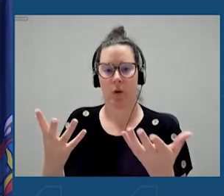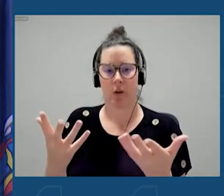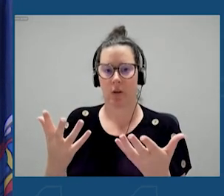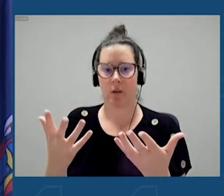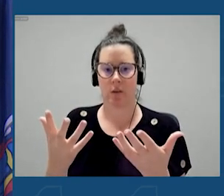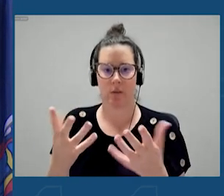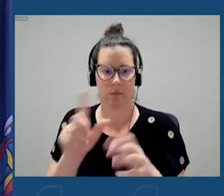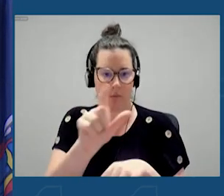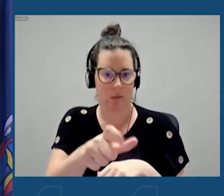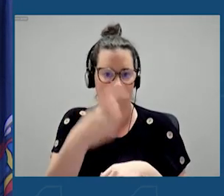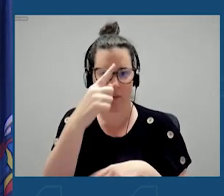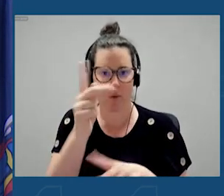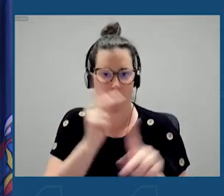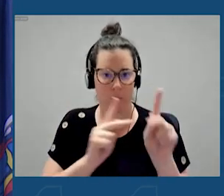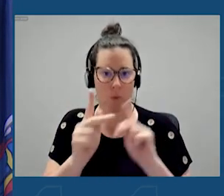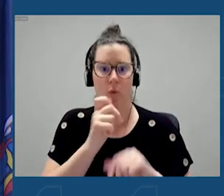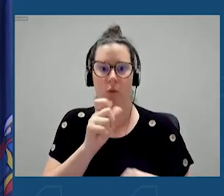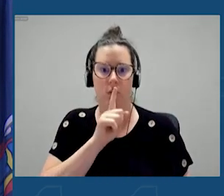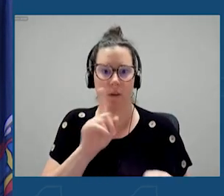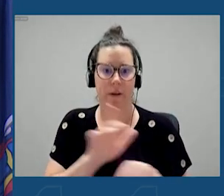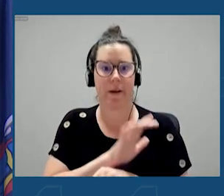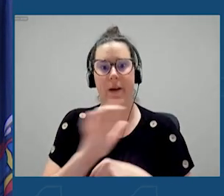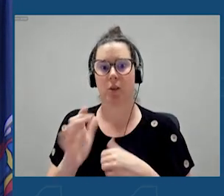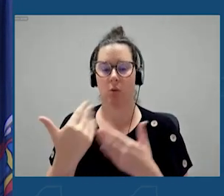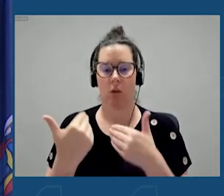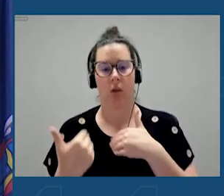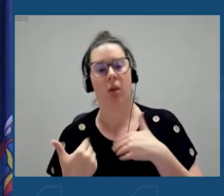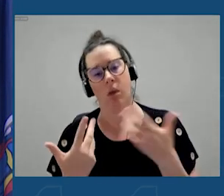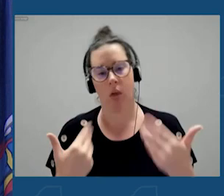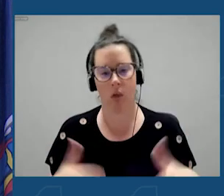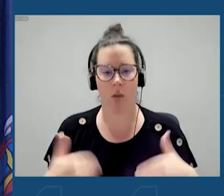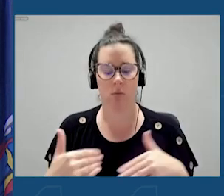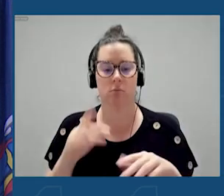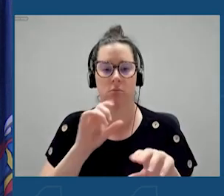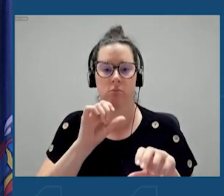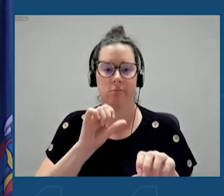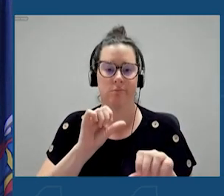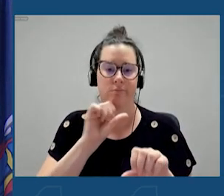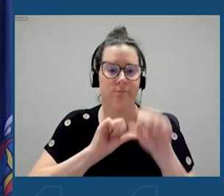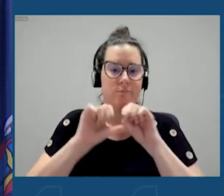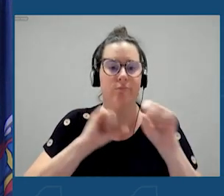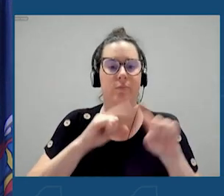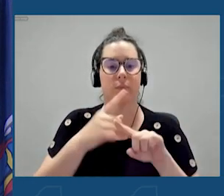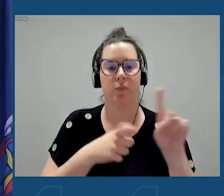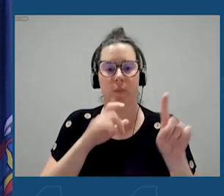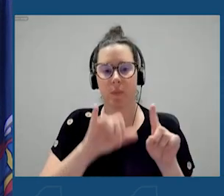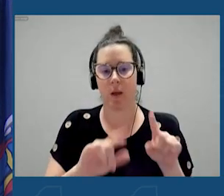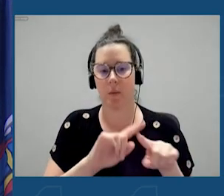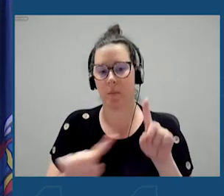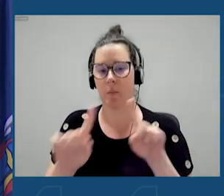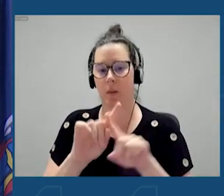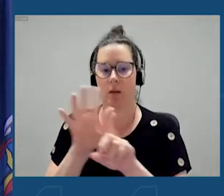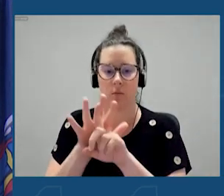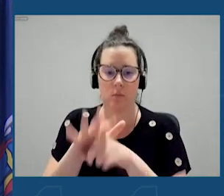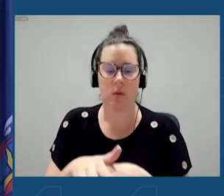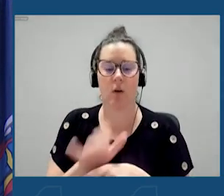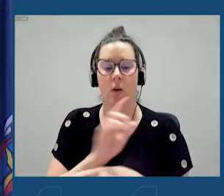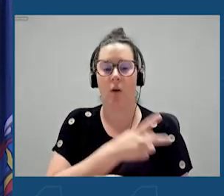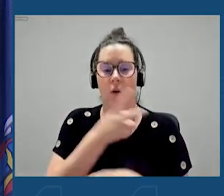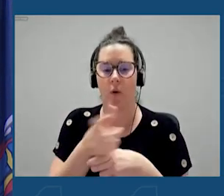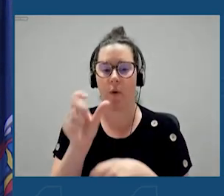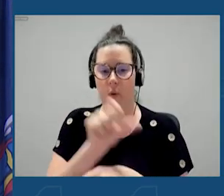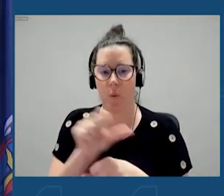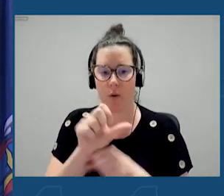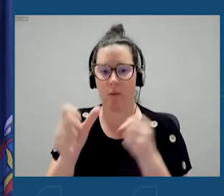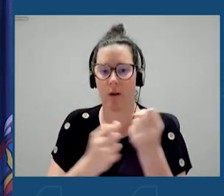prohibition, and also stepping all over and trampling the hard work of the advocates that fought to make cannabis legalization